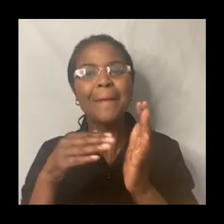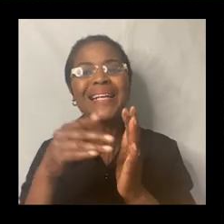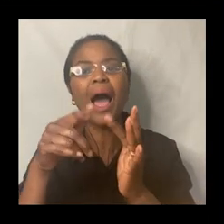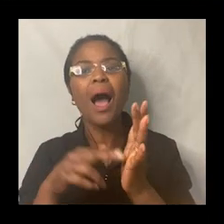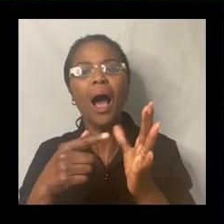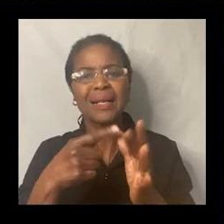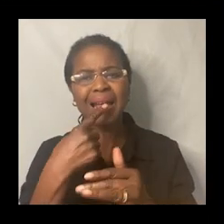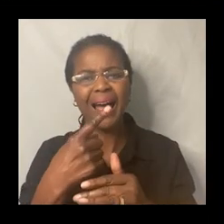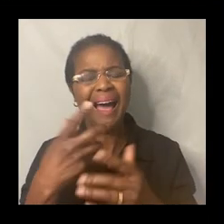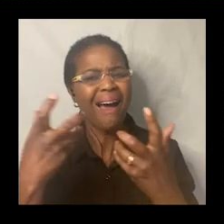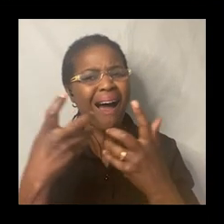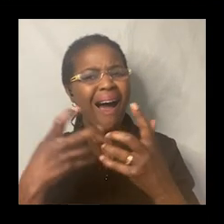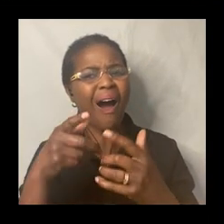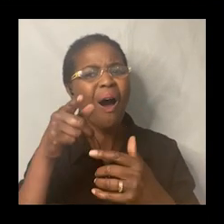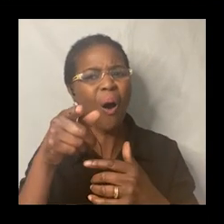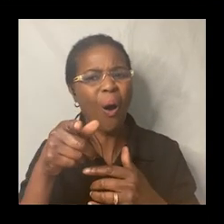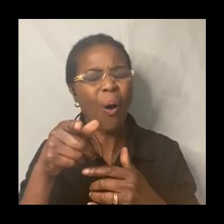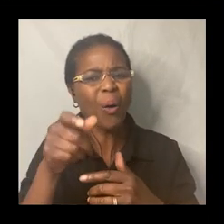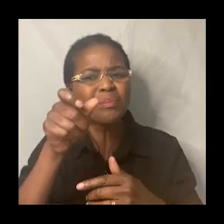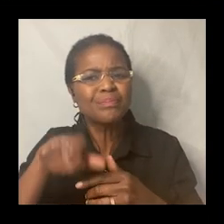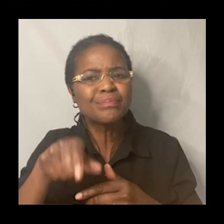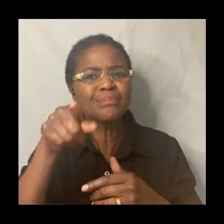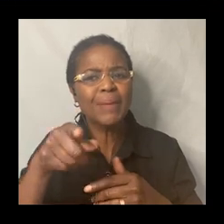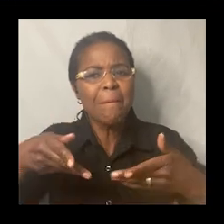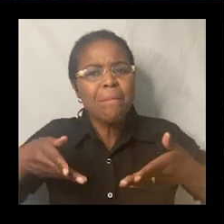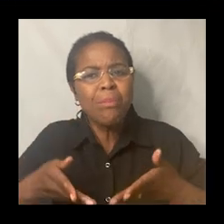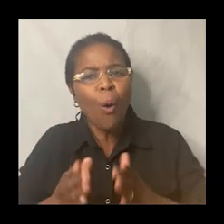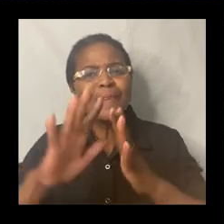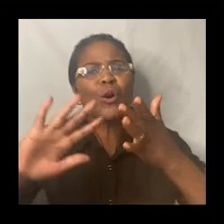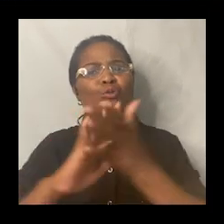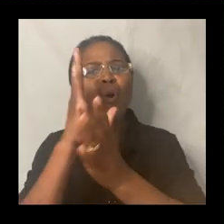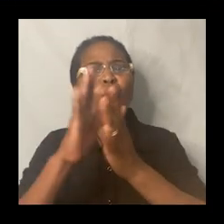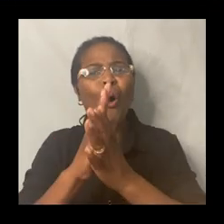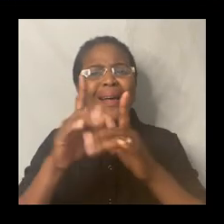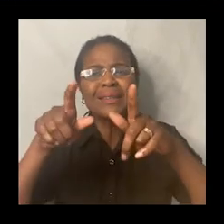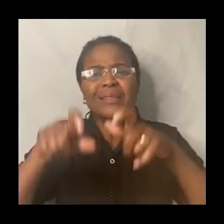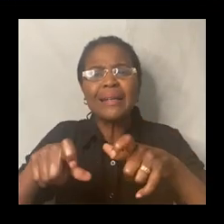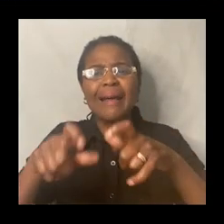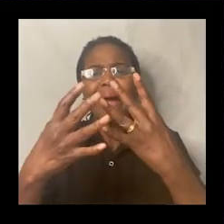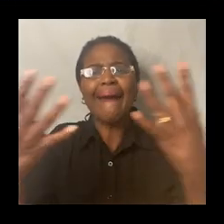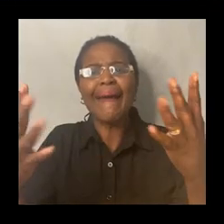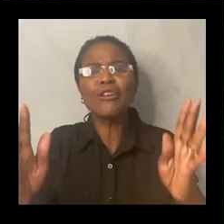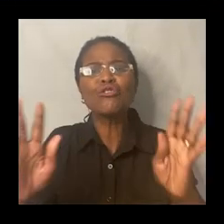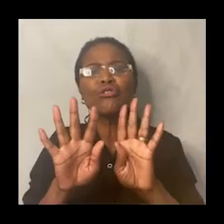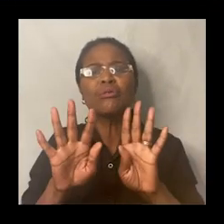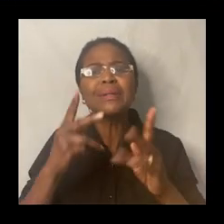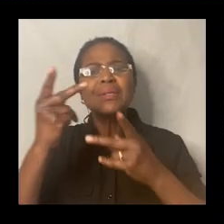that is born for joy sit in a cage and sing? And to me, that's a kind of central